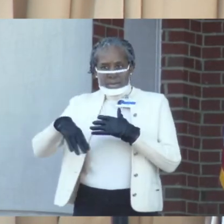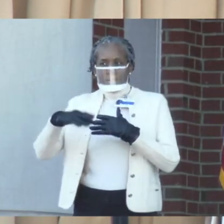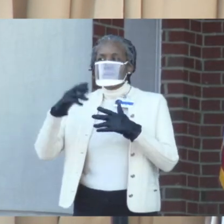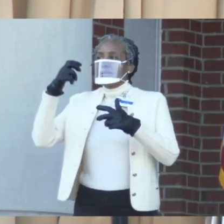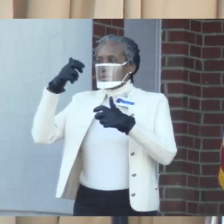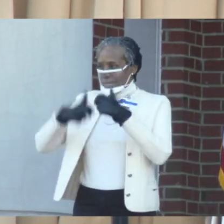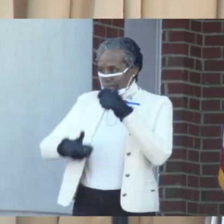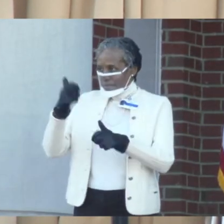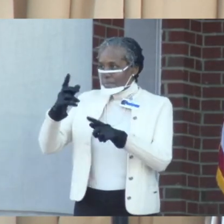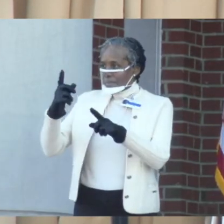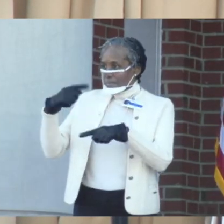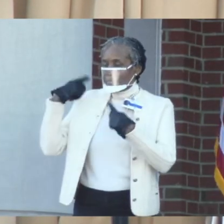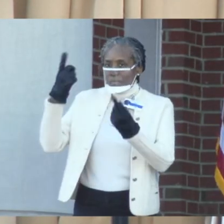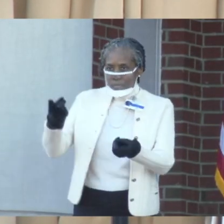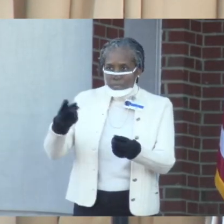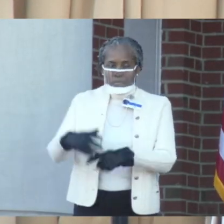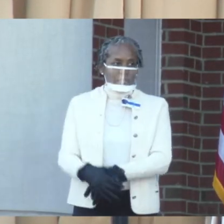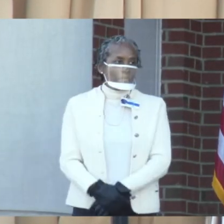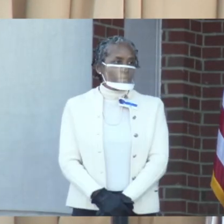difficult,